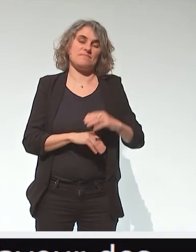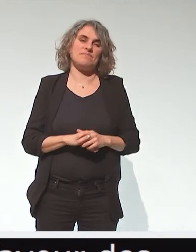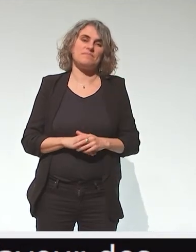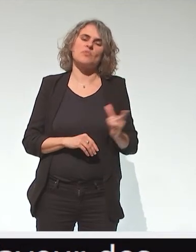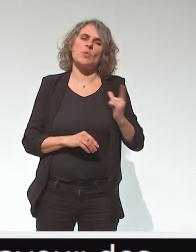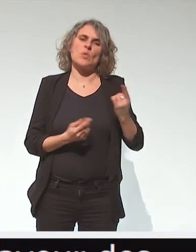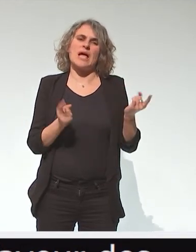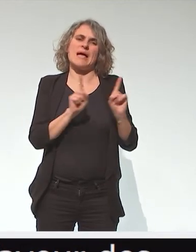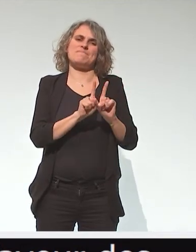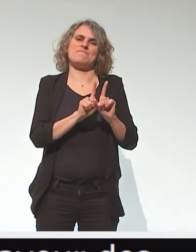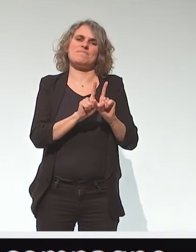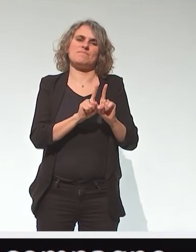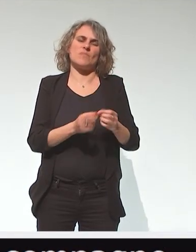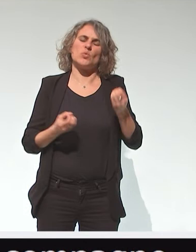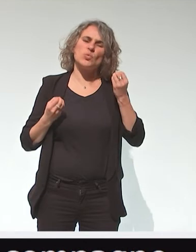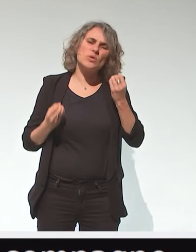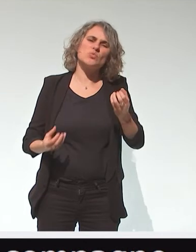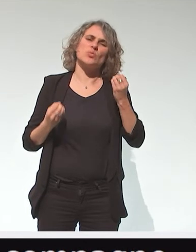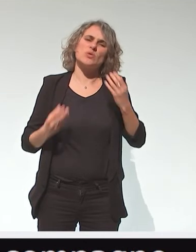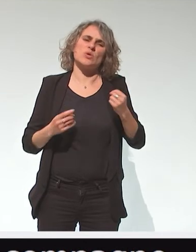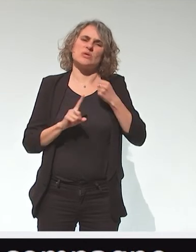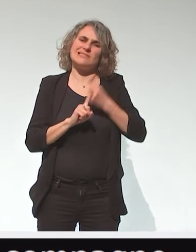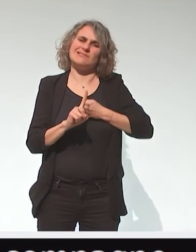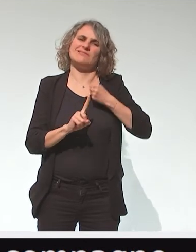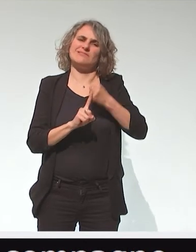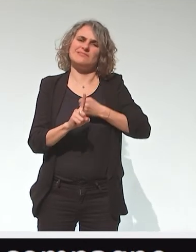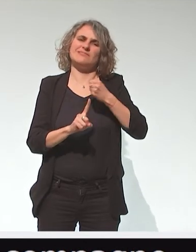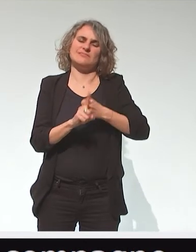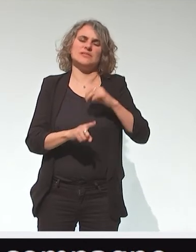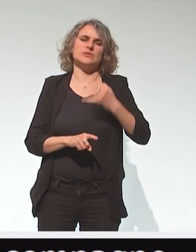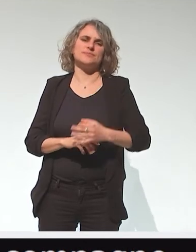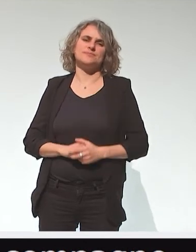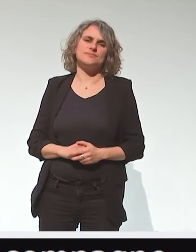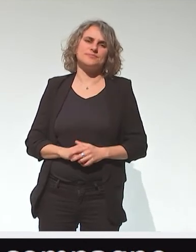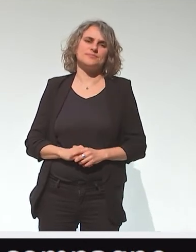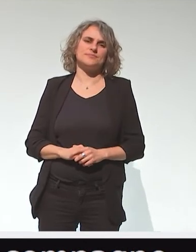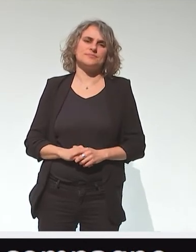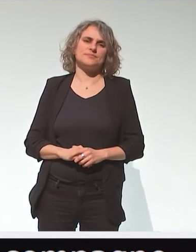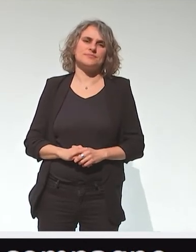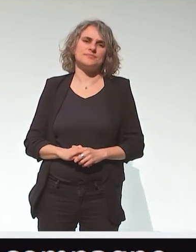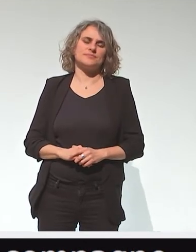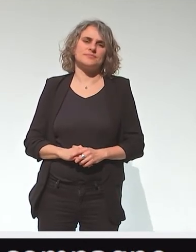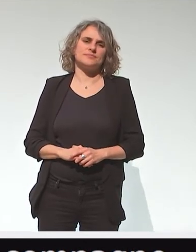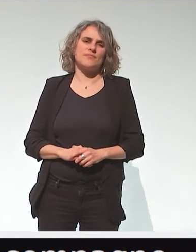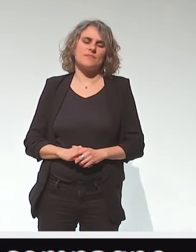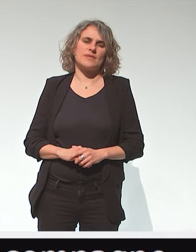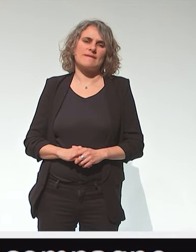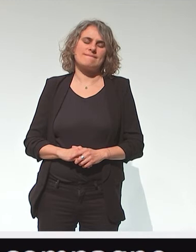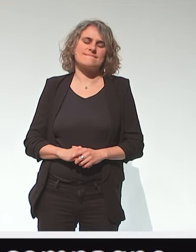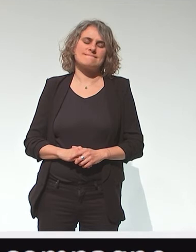former victim of a stroke. And so day in, day out, we fight to that end.